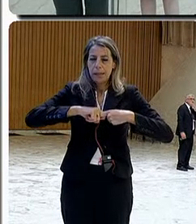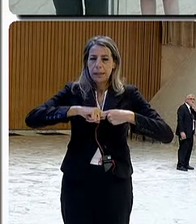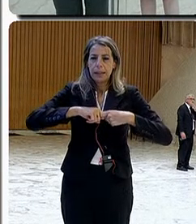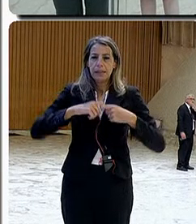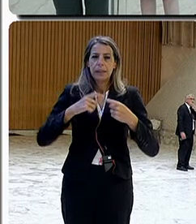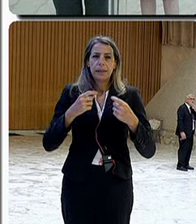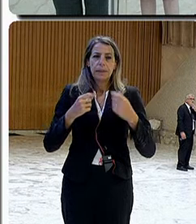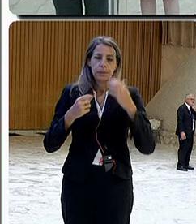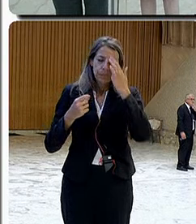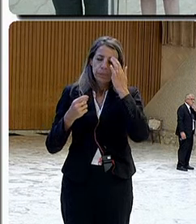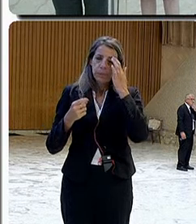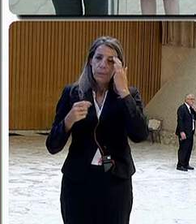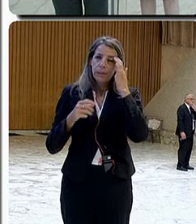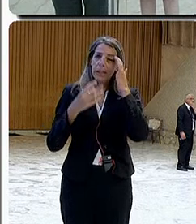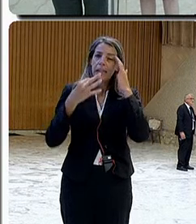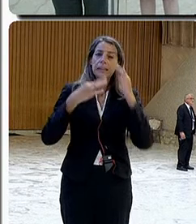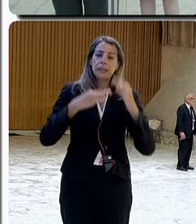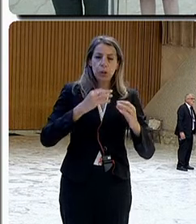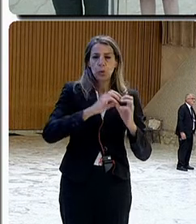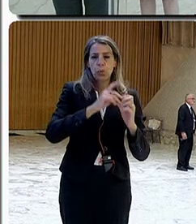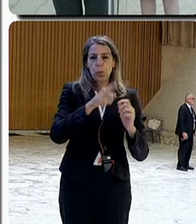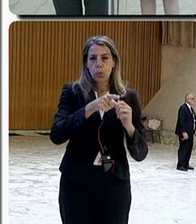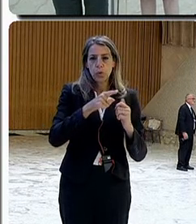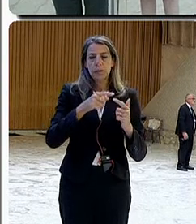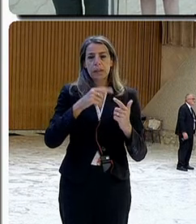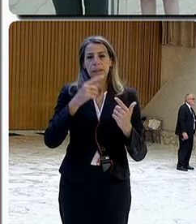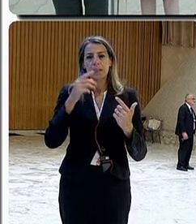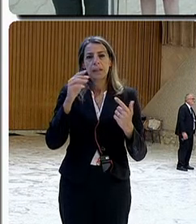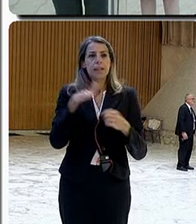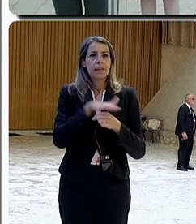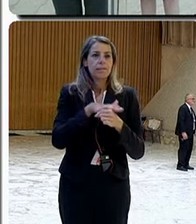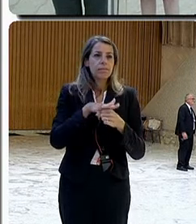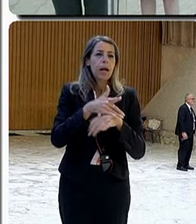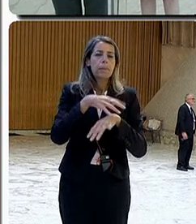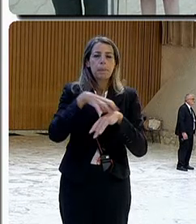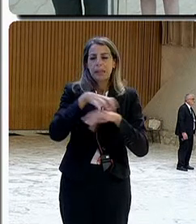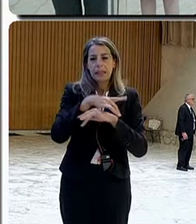Visitor Institute, Holy Cross Family Ministries, and